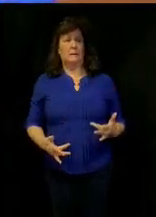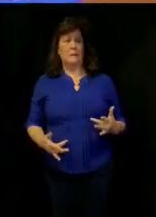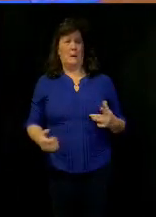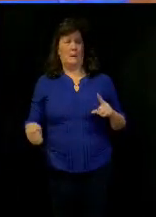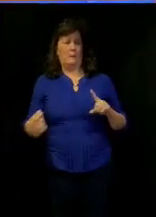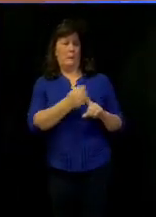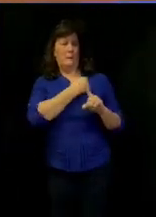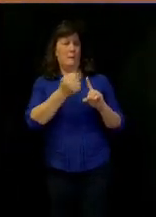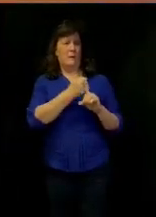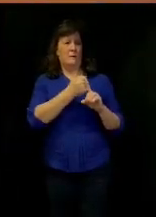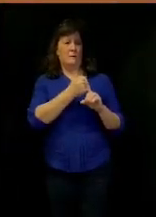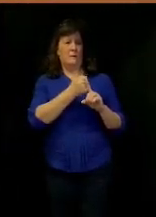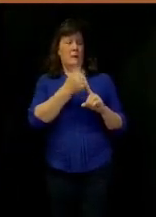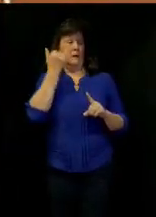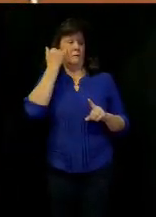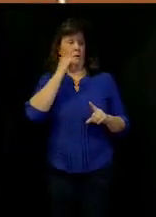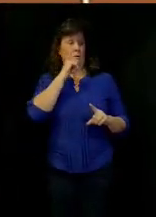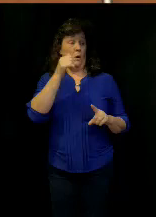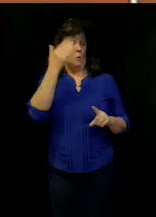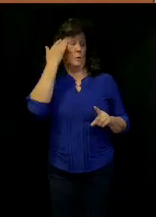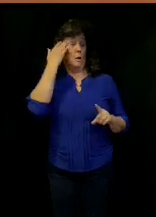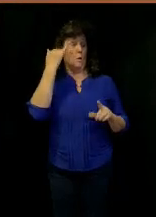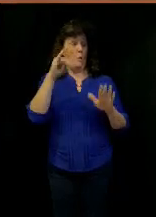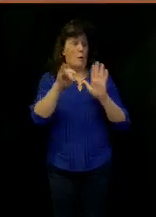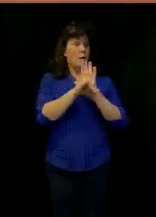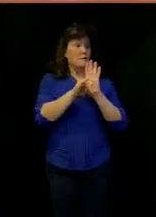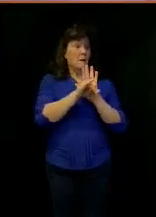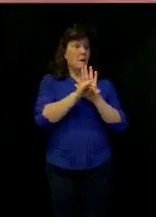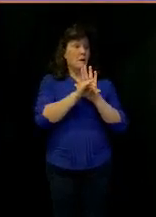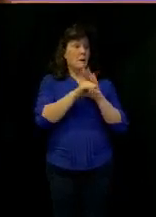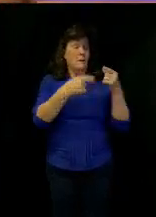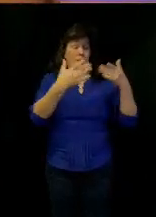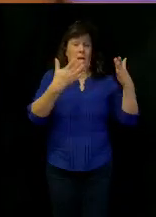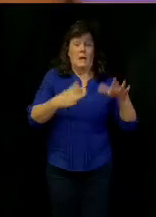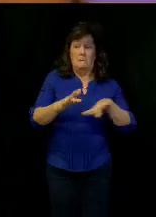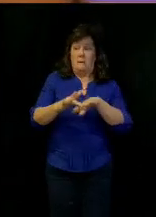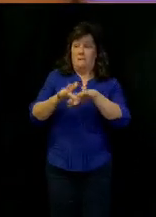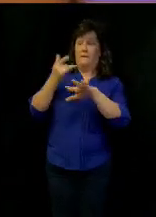you don't know who you are, the enemy will take advantage of you.